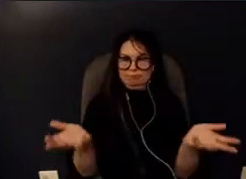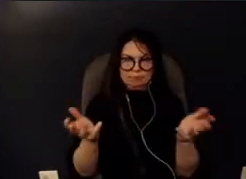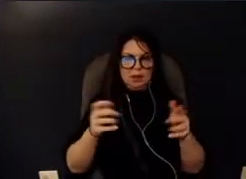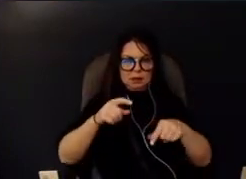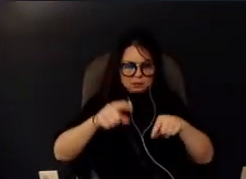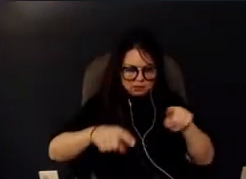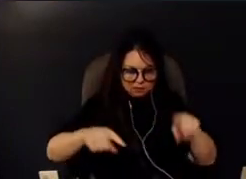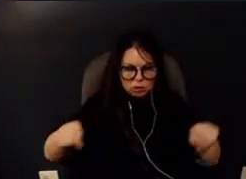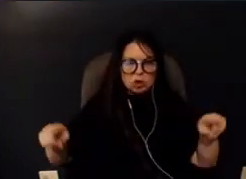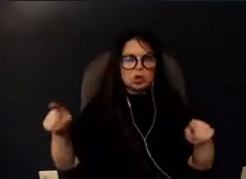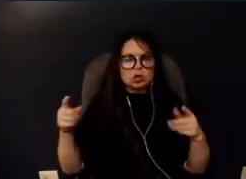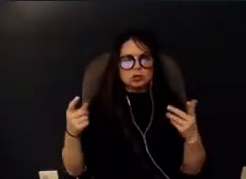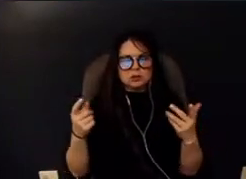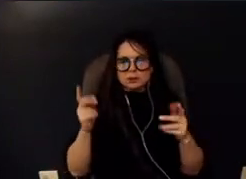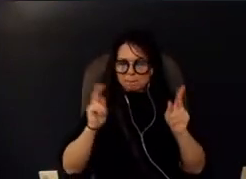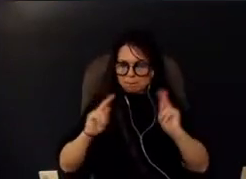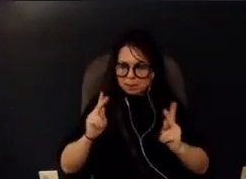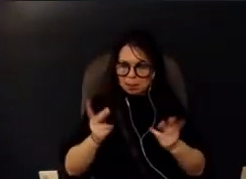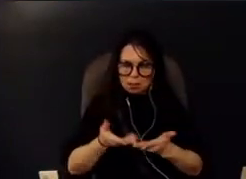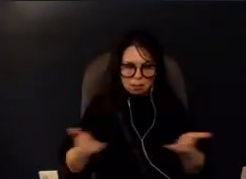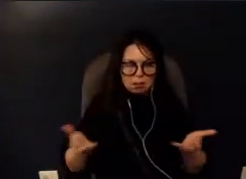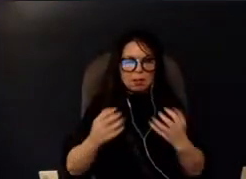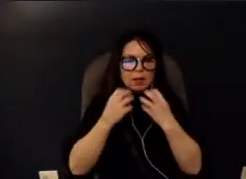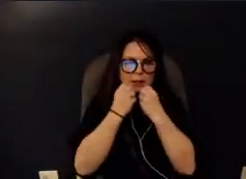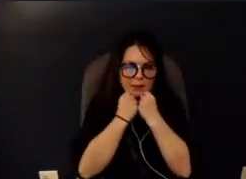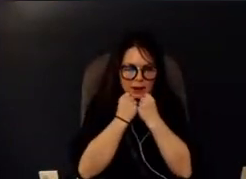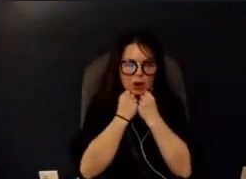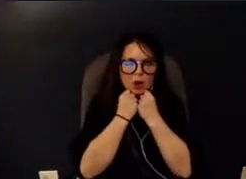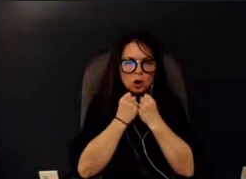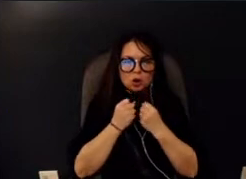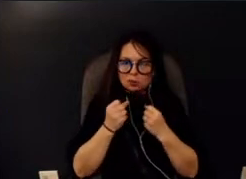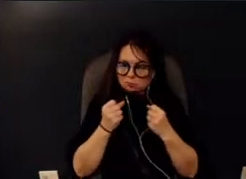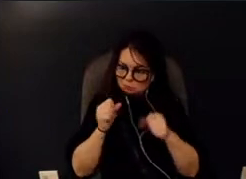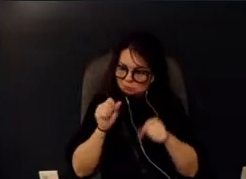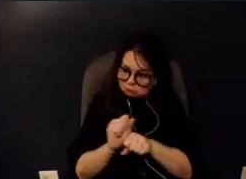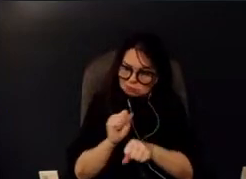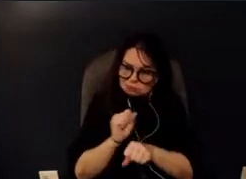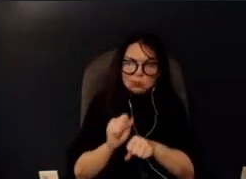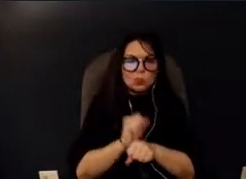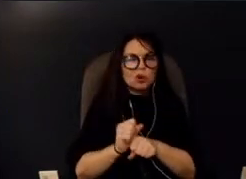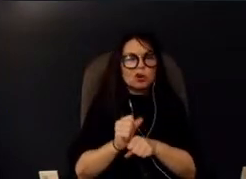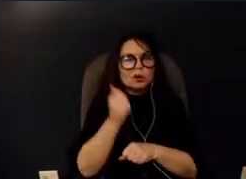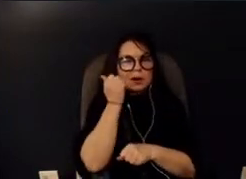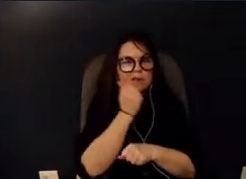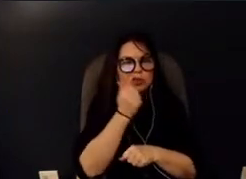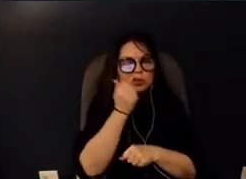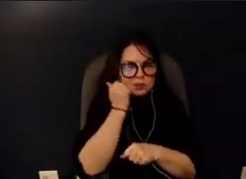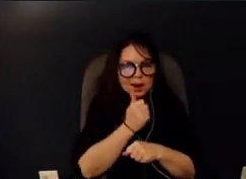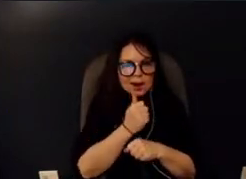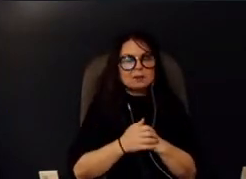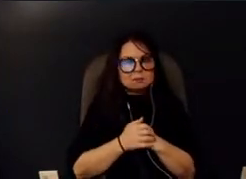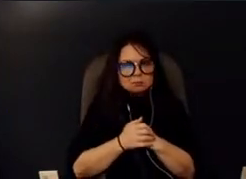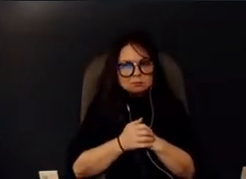who I see working really hard every day to try to rise to this